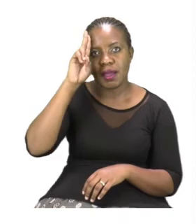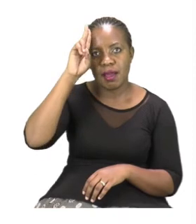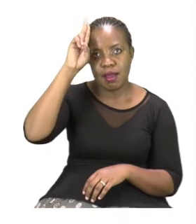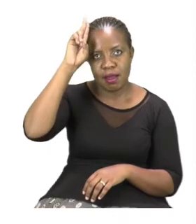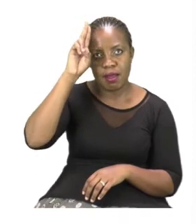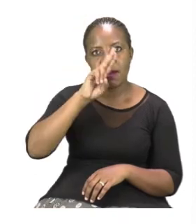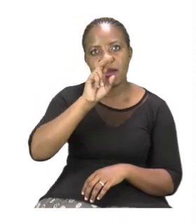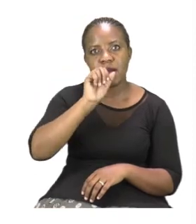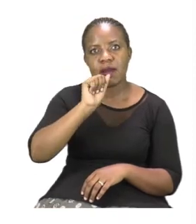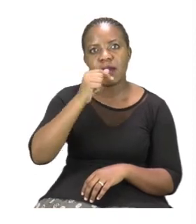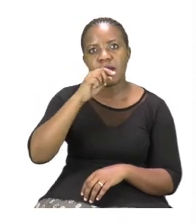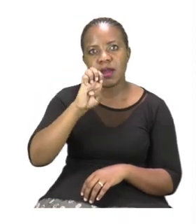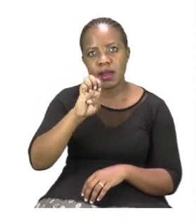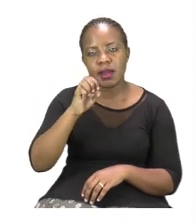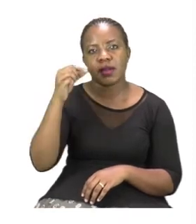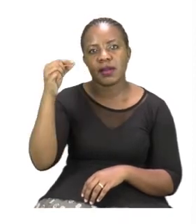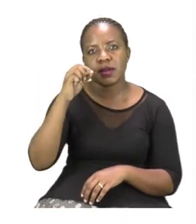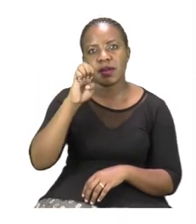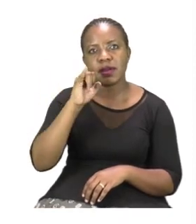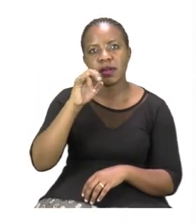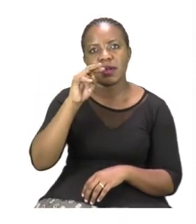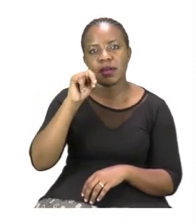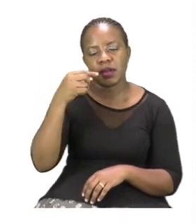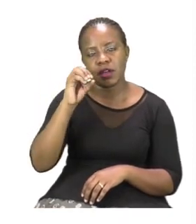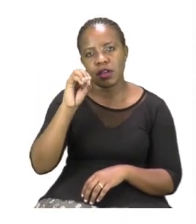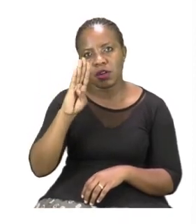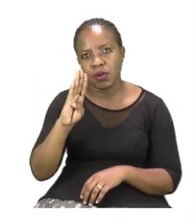This is their country.